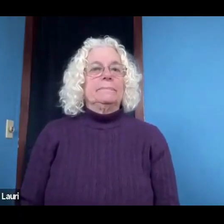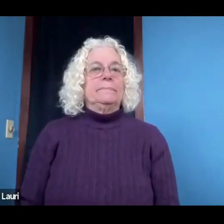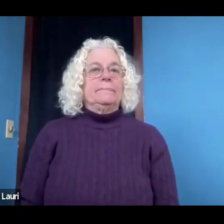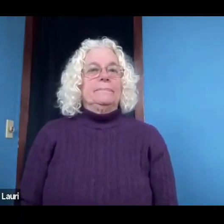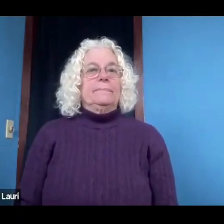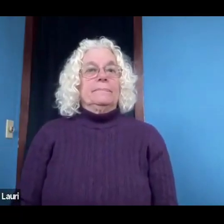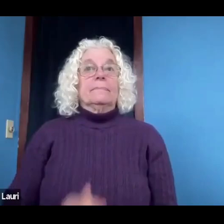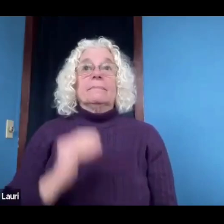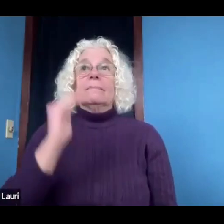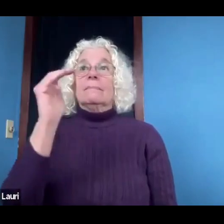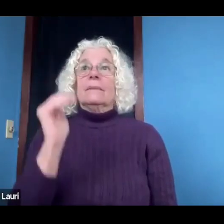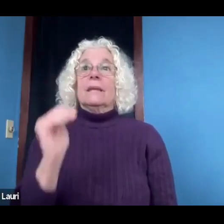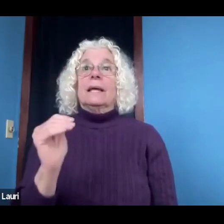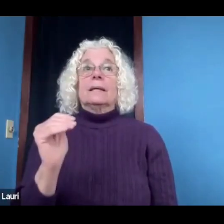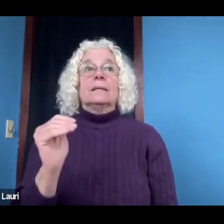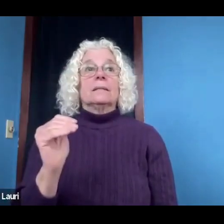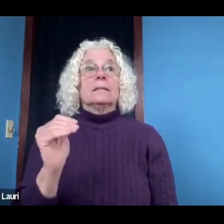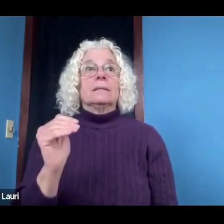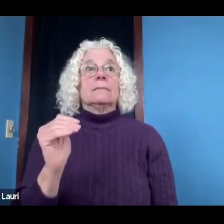Next slide.